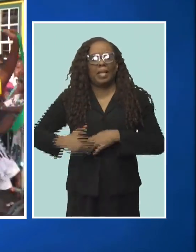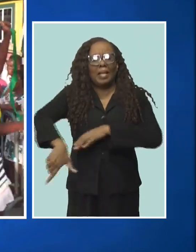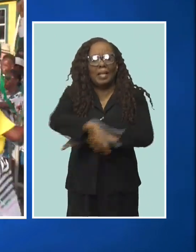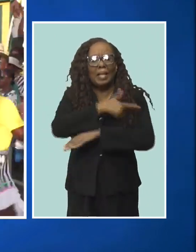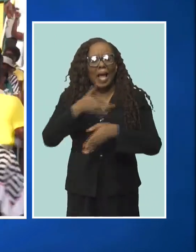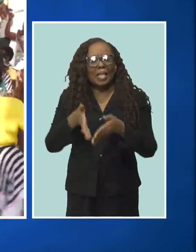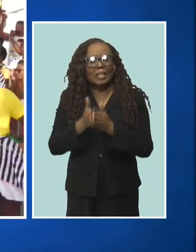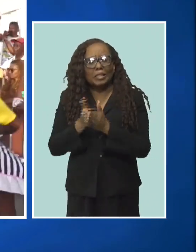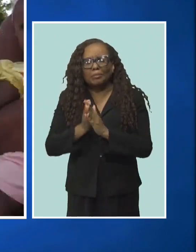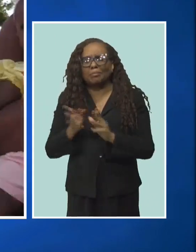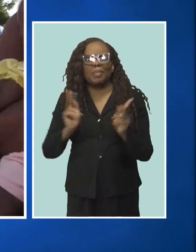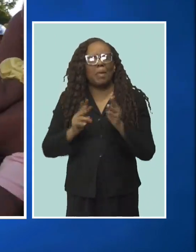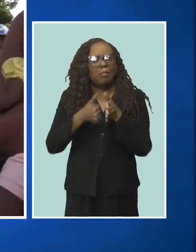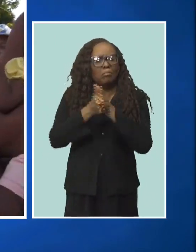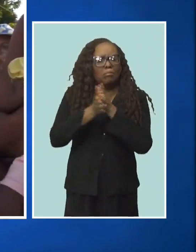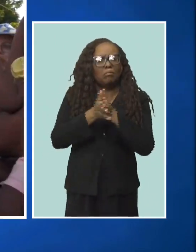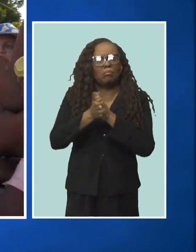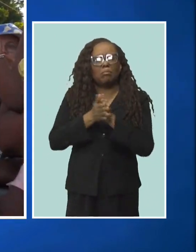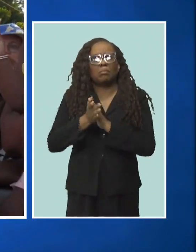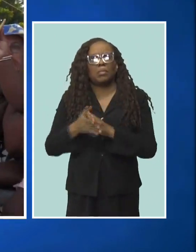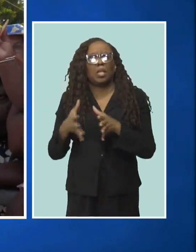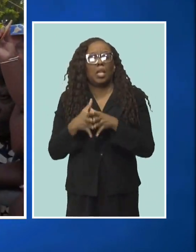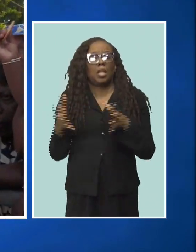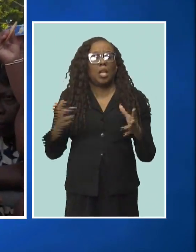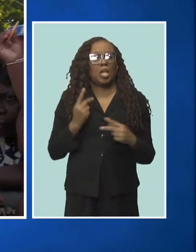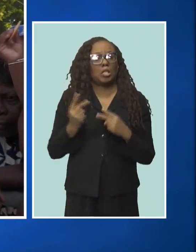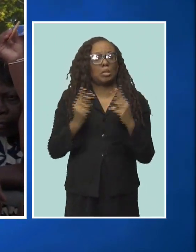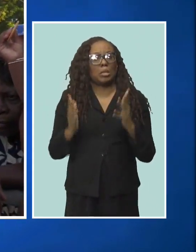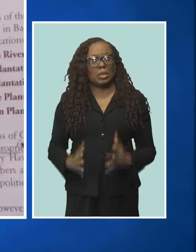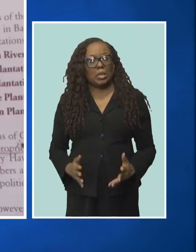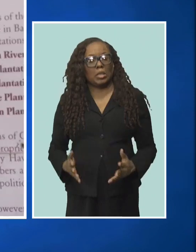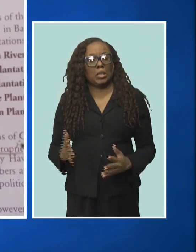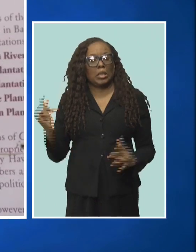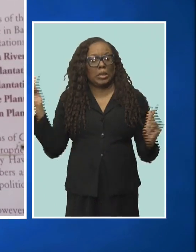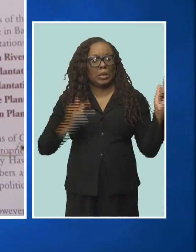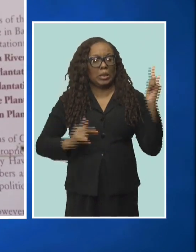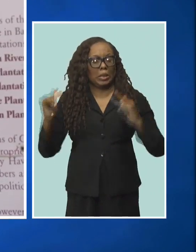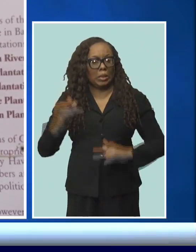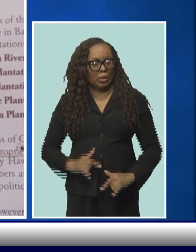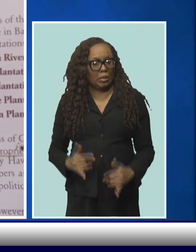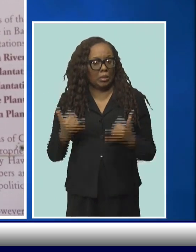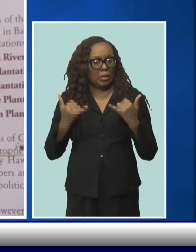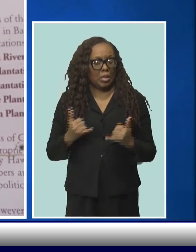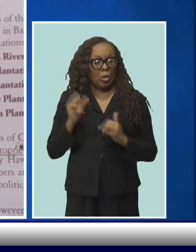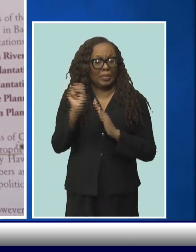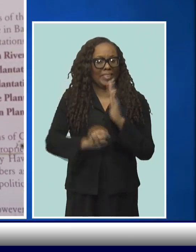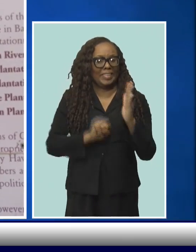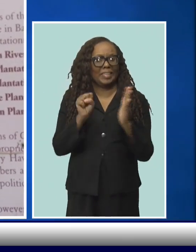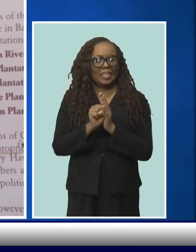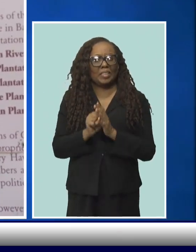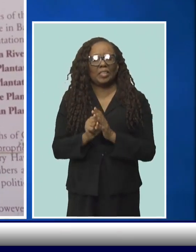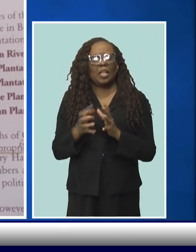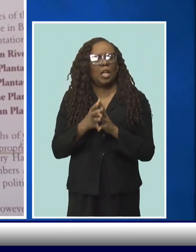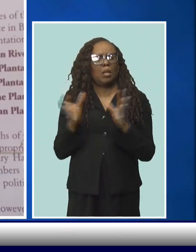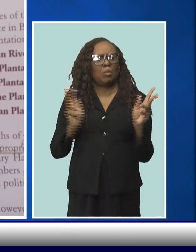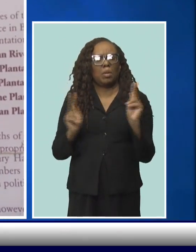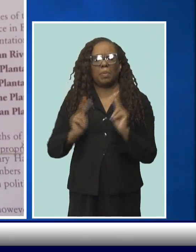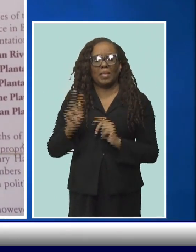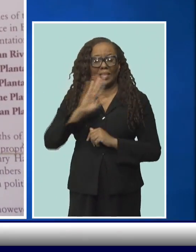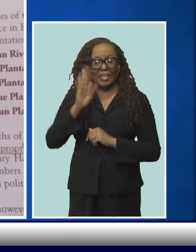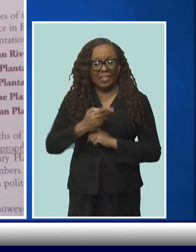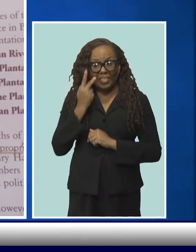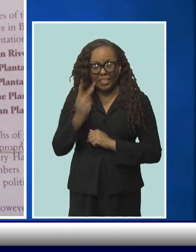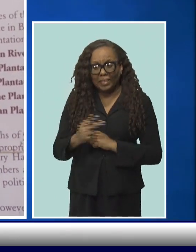forward to come out, especially a lot of tourists being in the island at this time. So that's something that they're not exposed to, and the palette